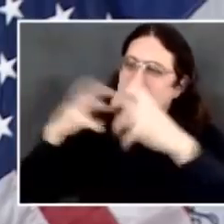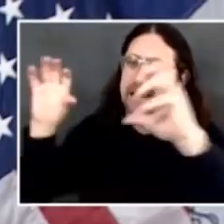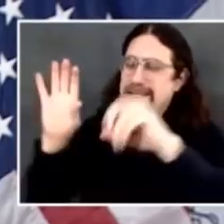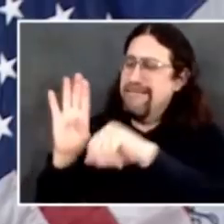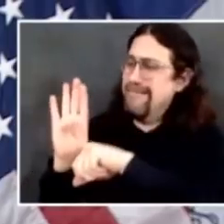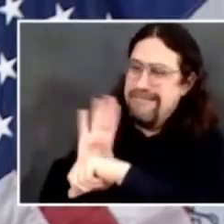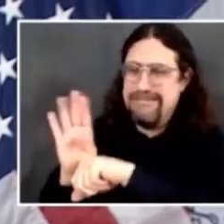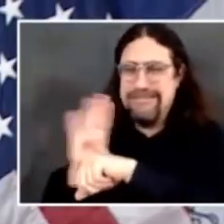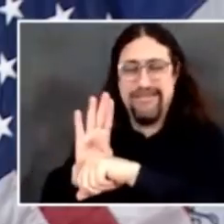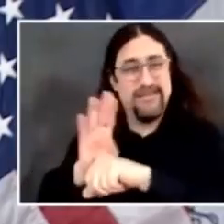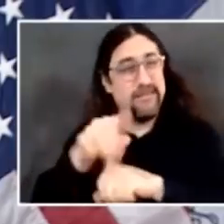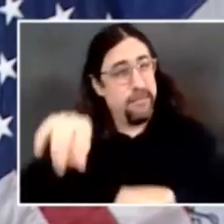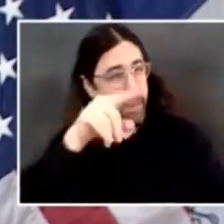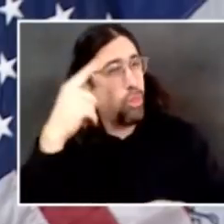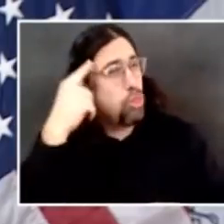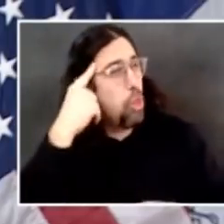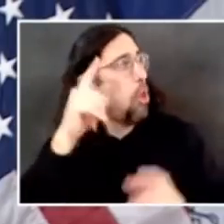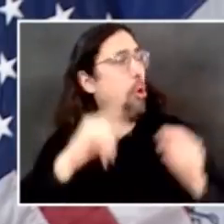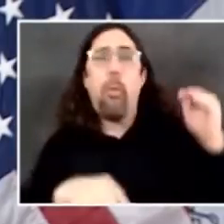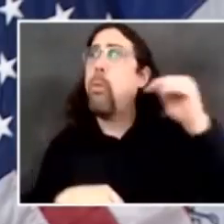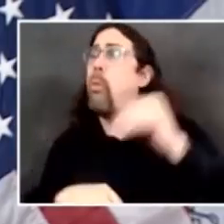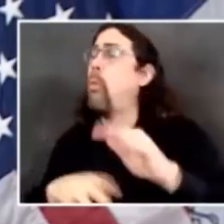fight back this disease once and for all.